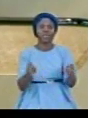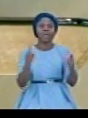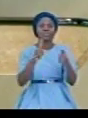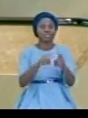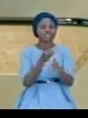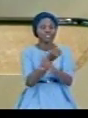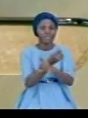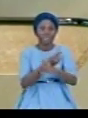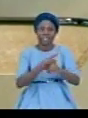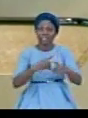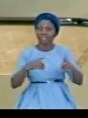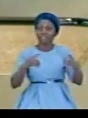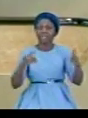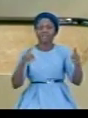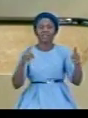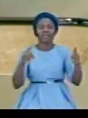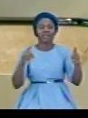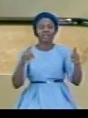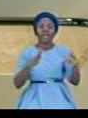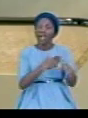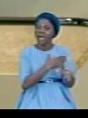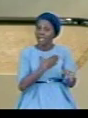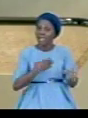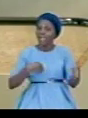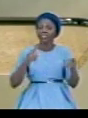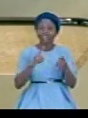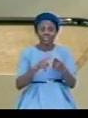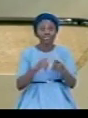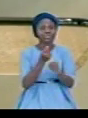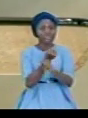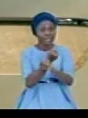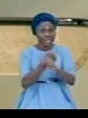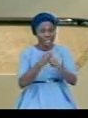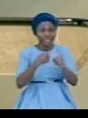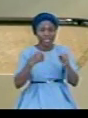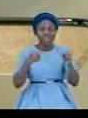to deliver and to